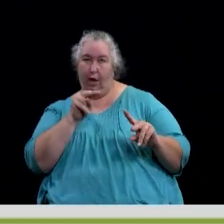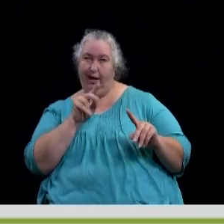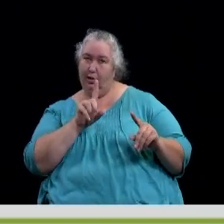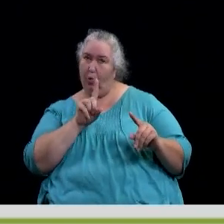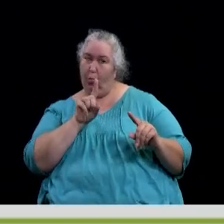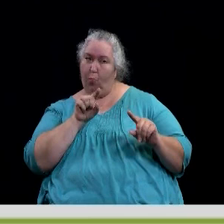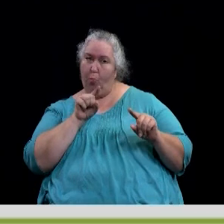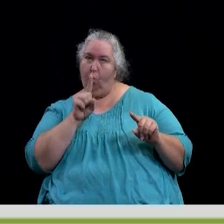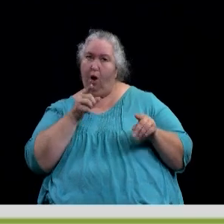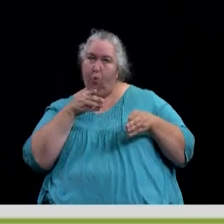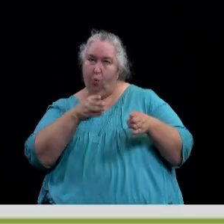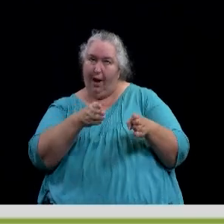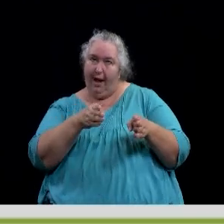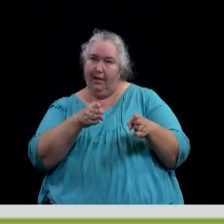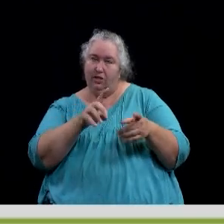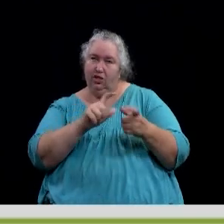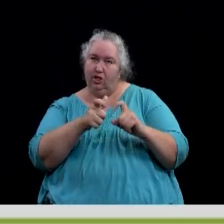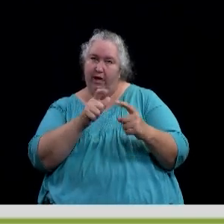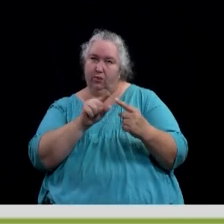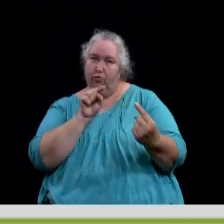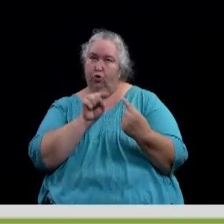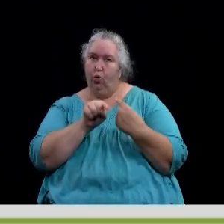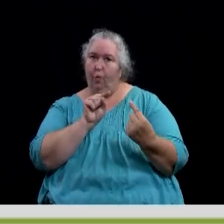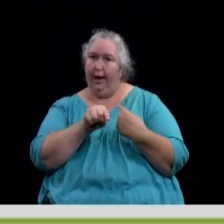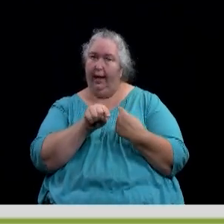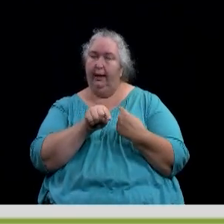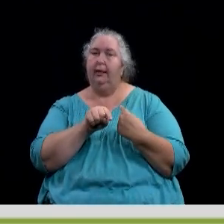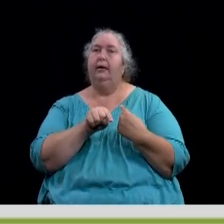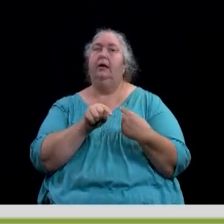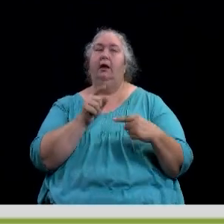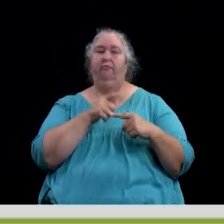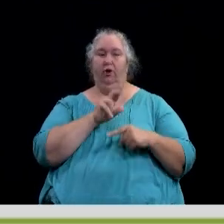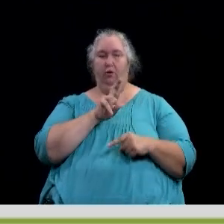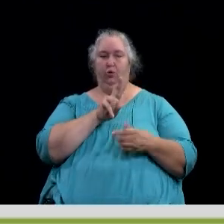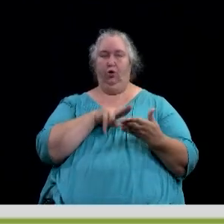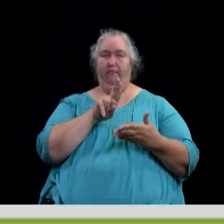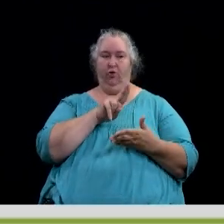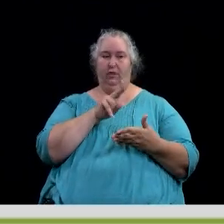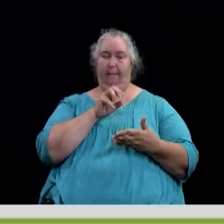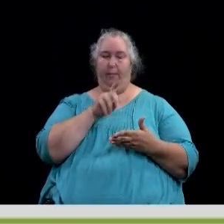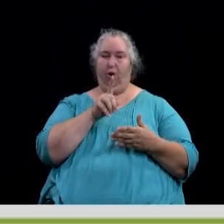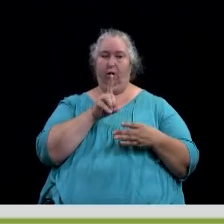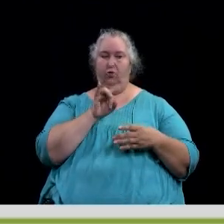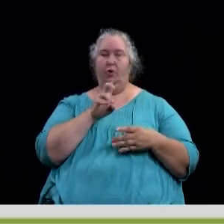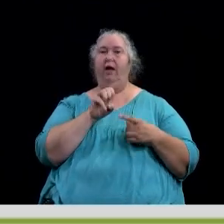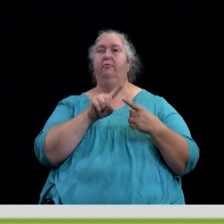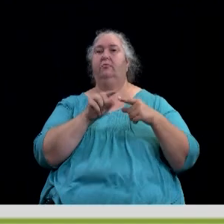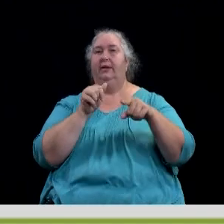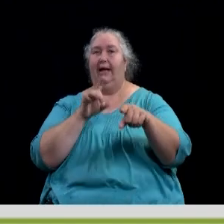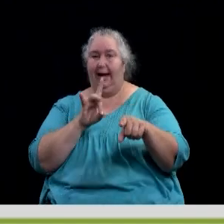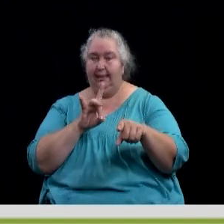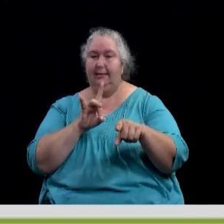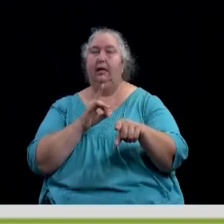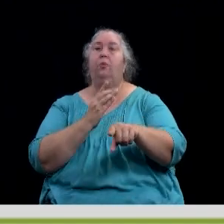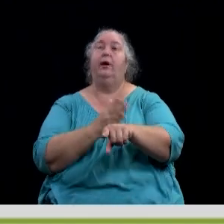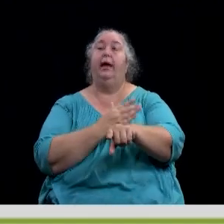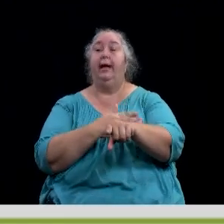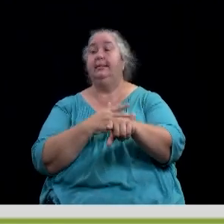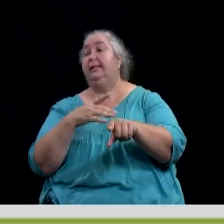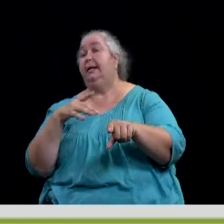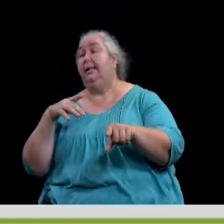Franklin Avenue from University Parks Drive to 18th Street while enhancing pedestrian and Title III ADA regulation